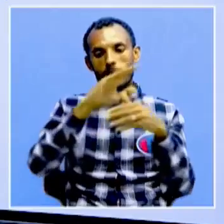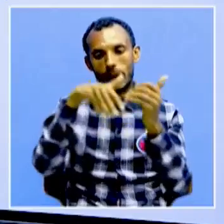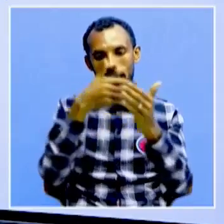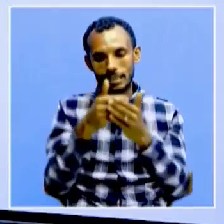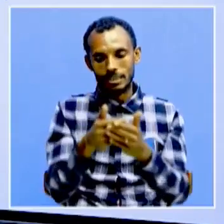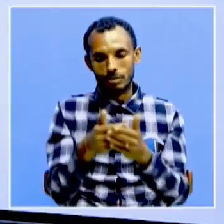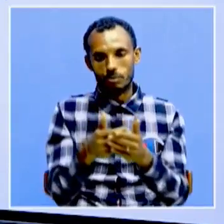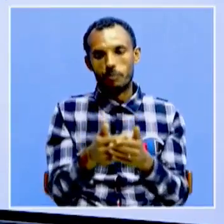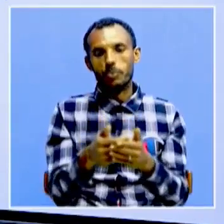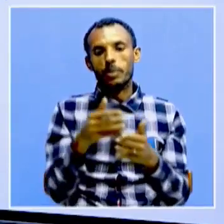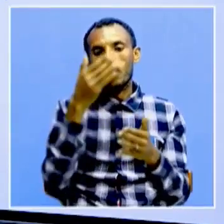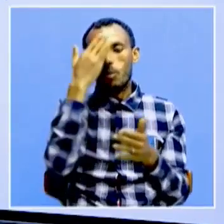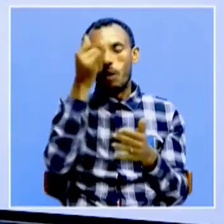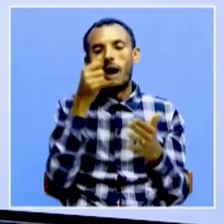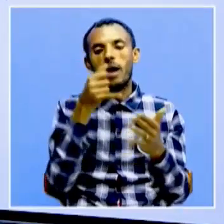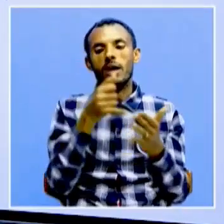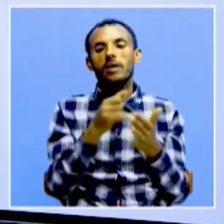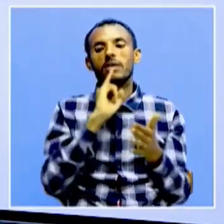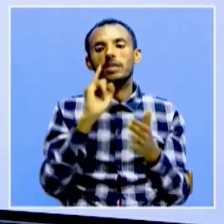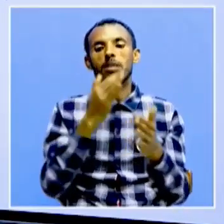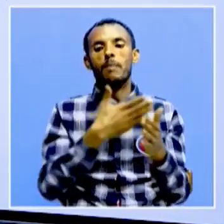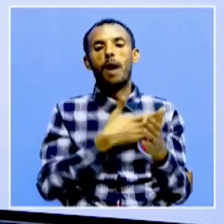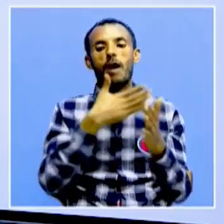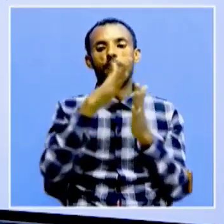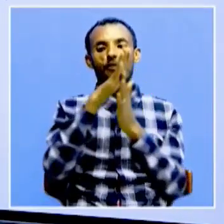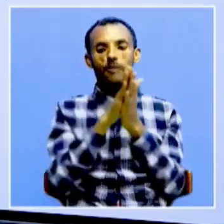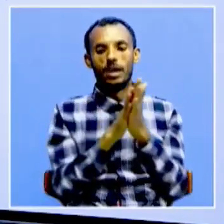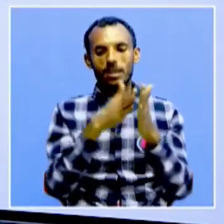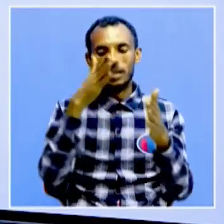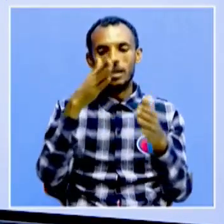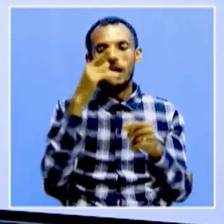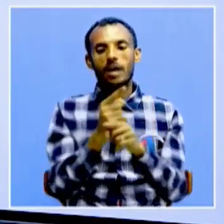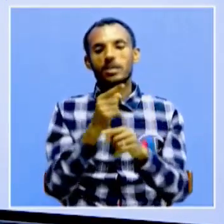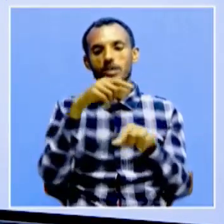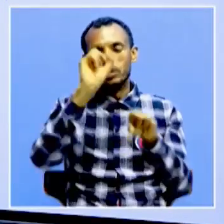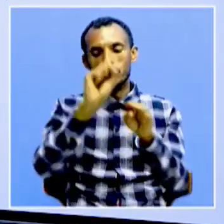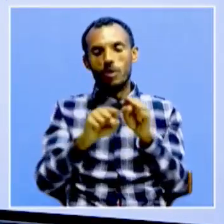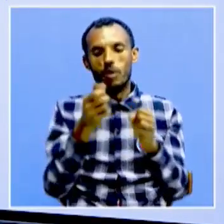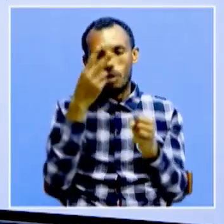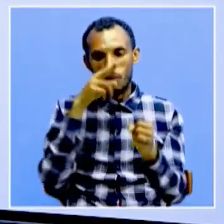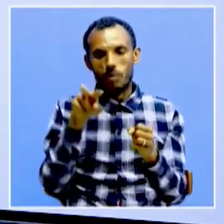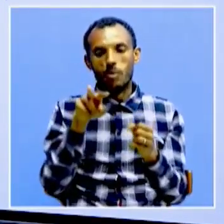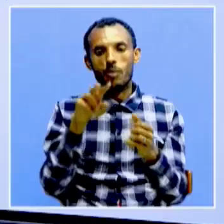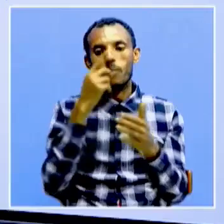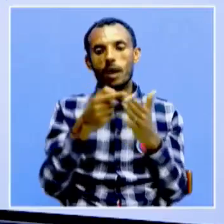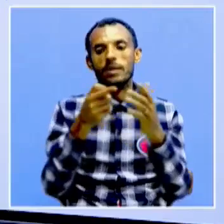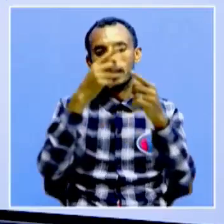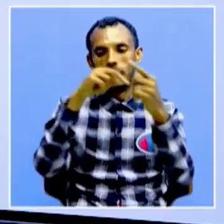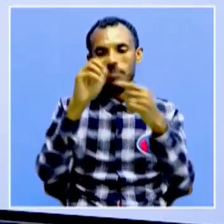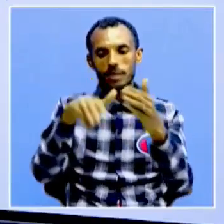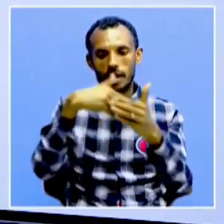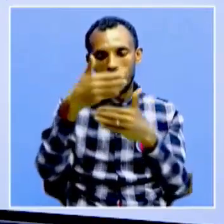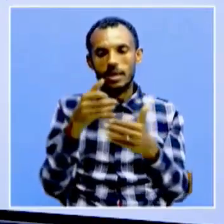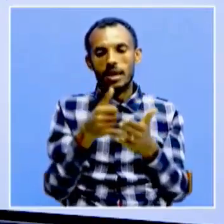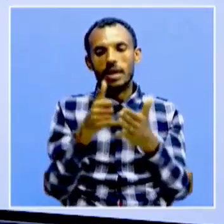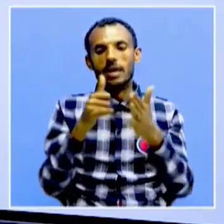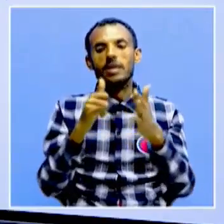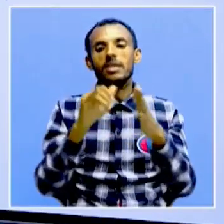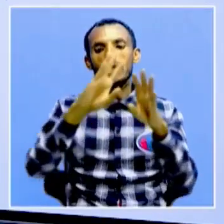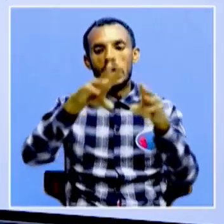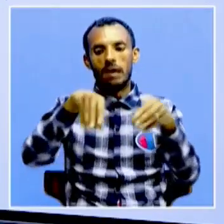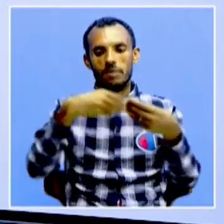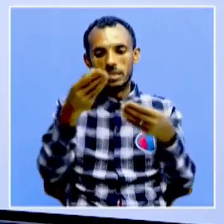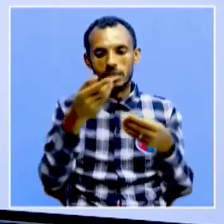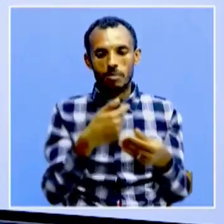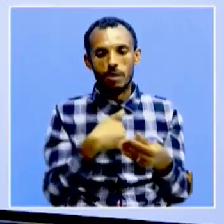summarize why it is my favorite, right? So look, what comes next? It gives me more